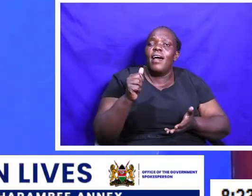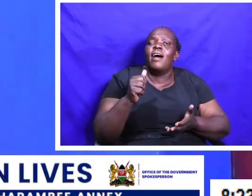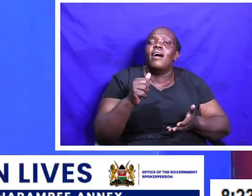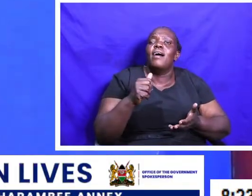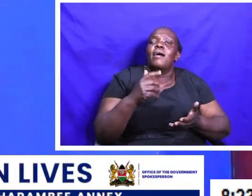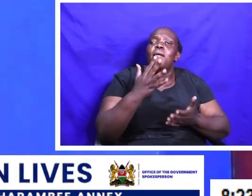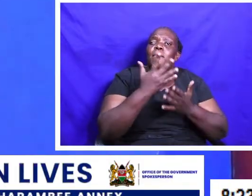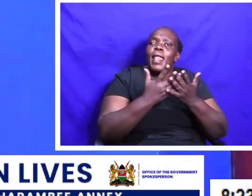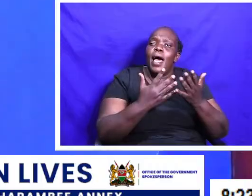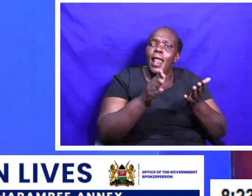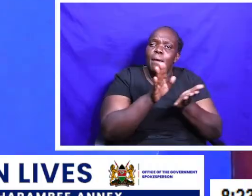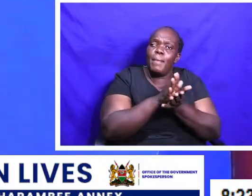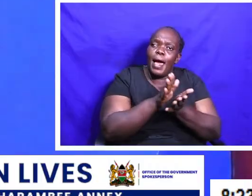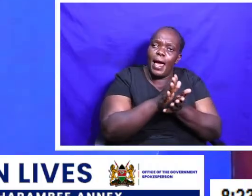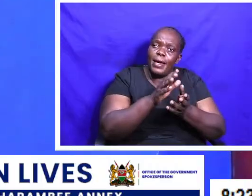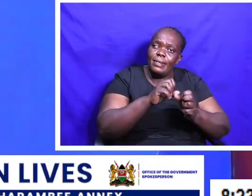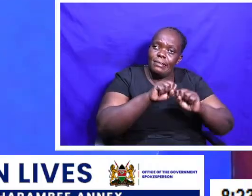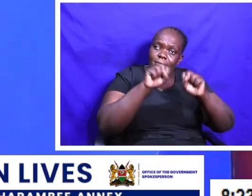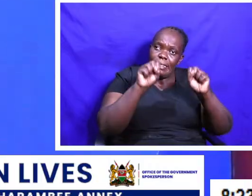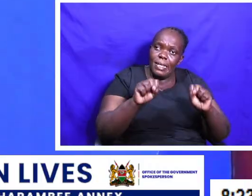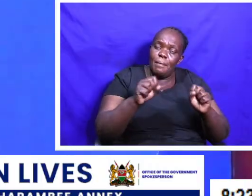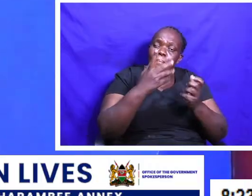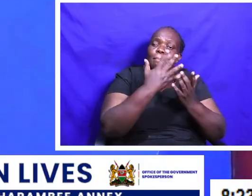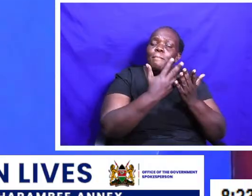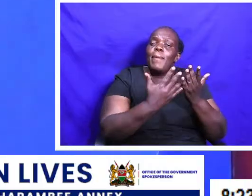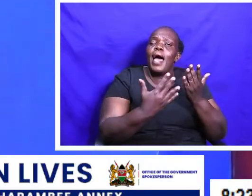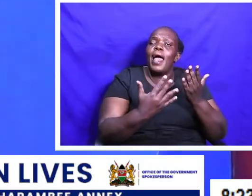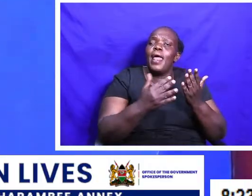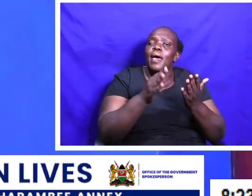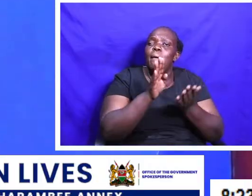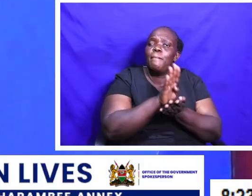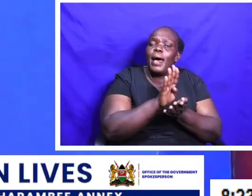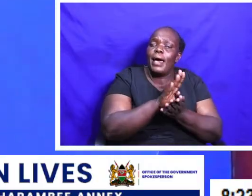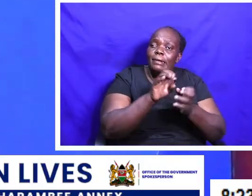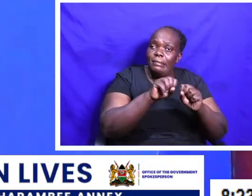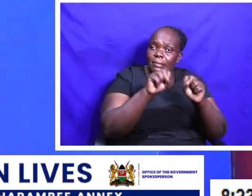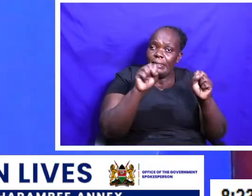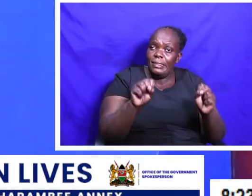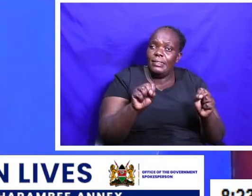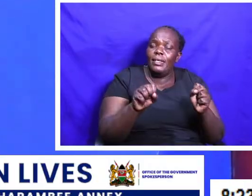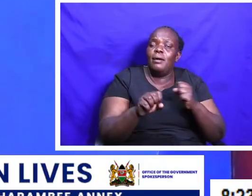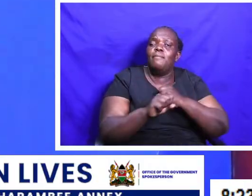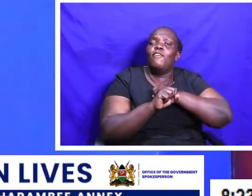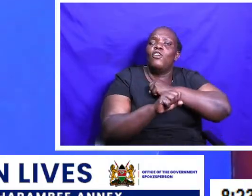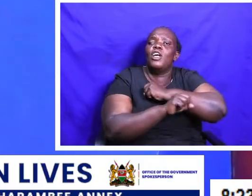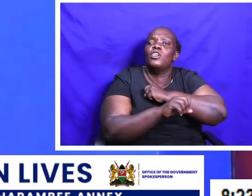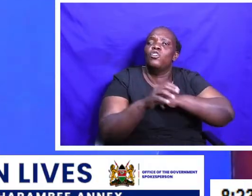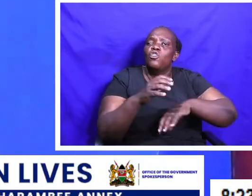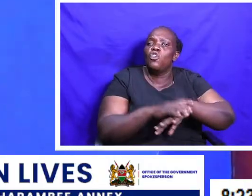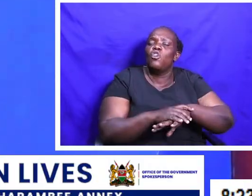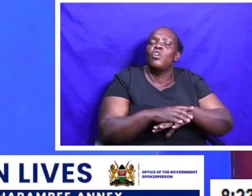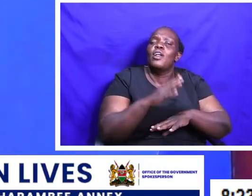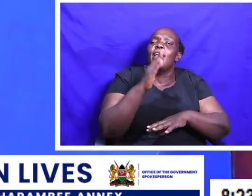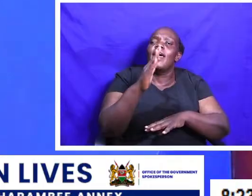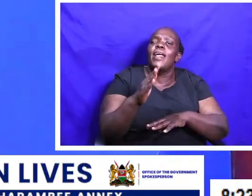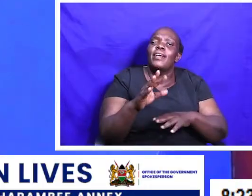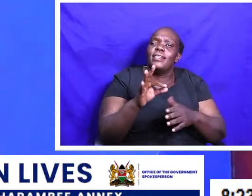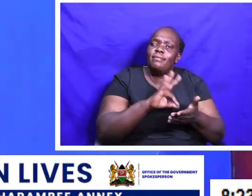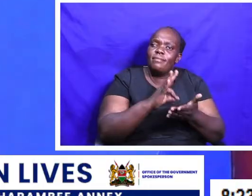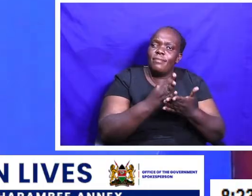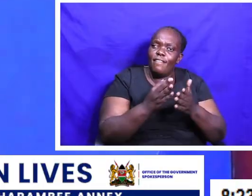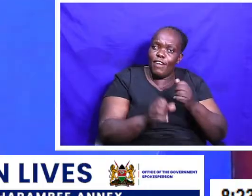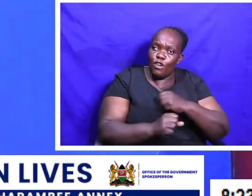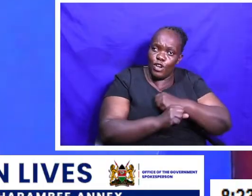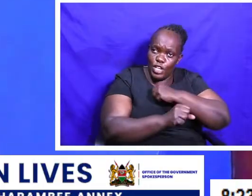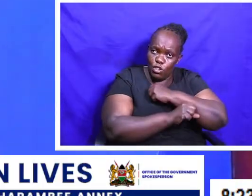do with the blood bank, which we see the blood bank. There's a foundation called Chandaria Foundation in